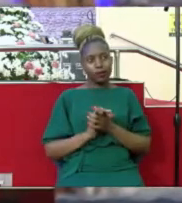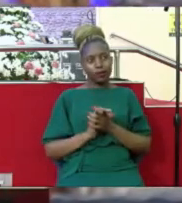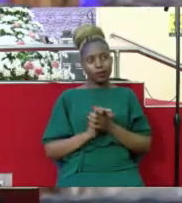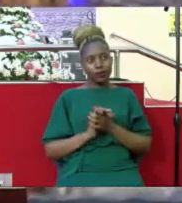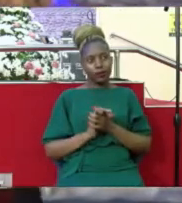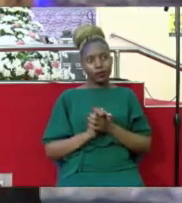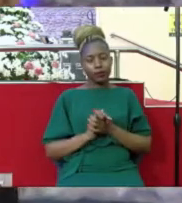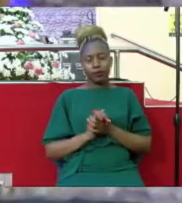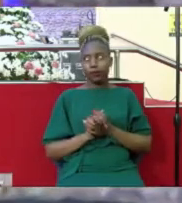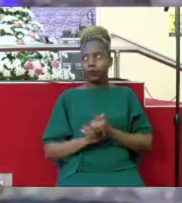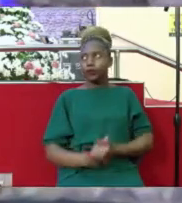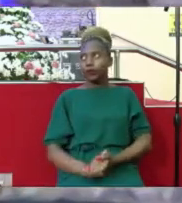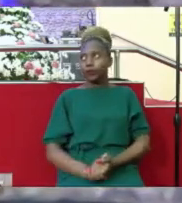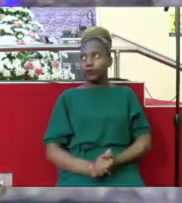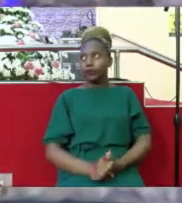Amen.